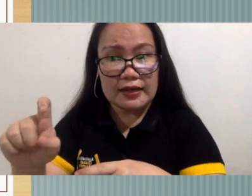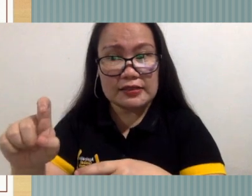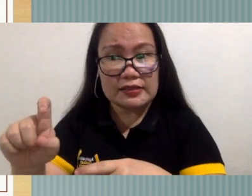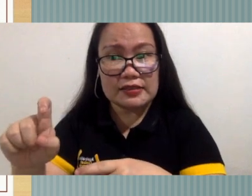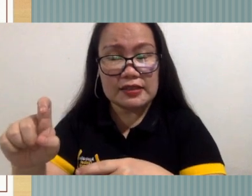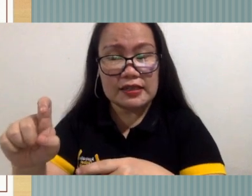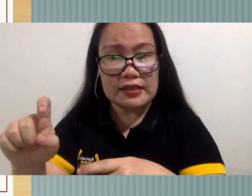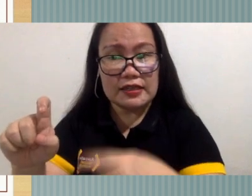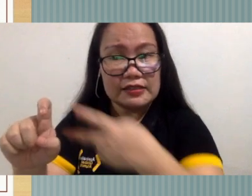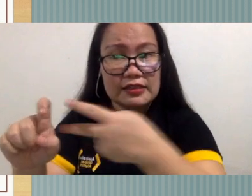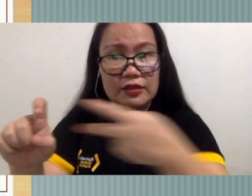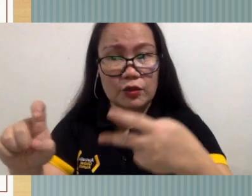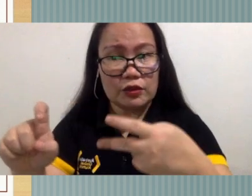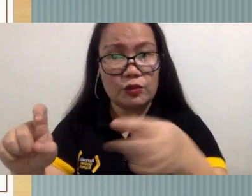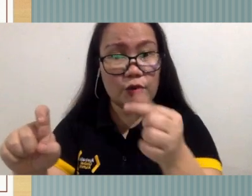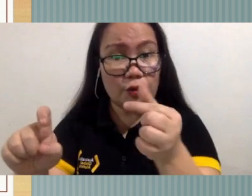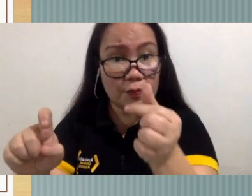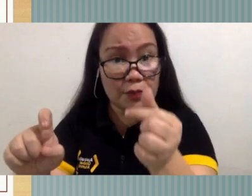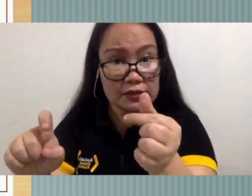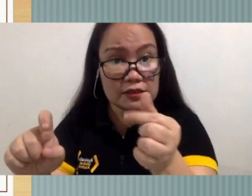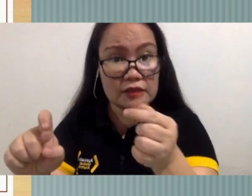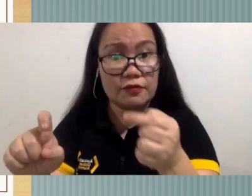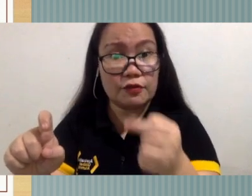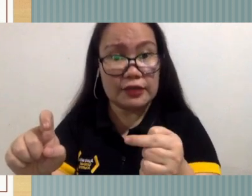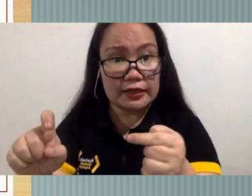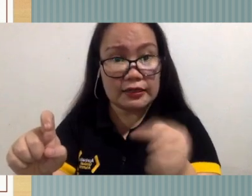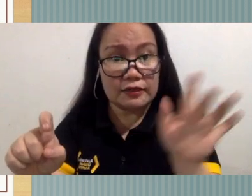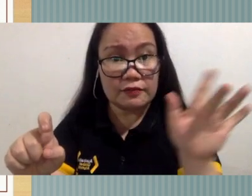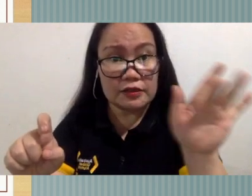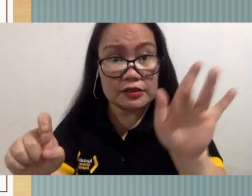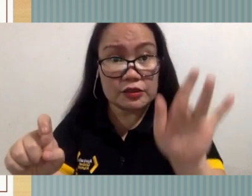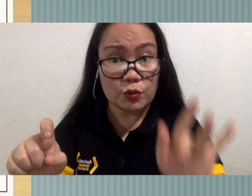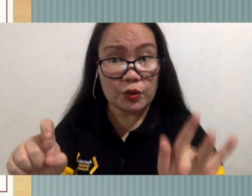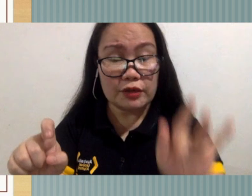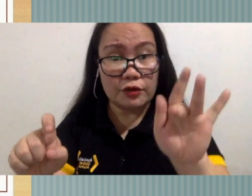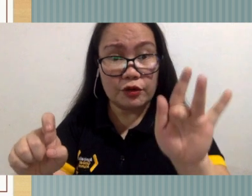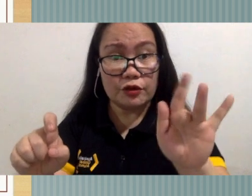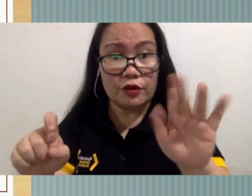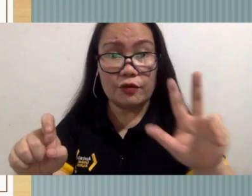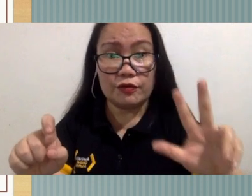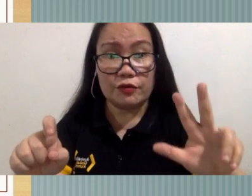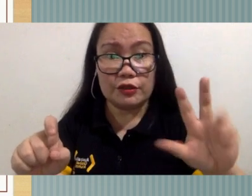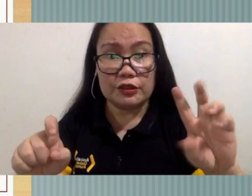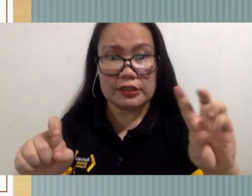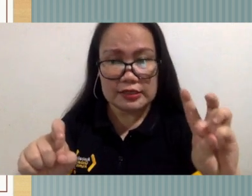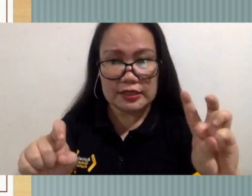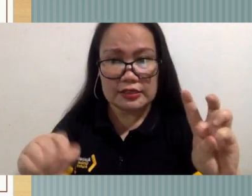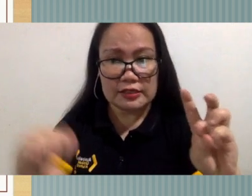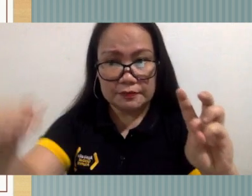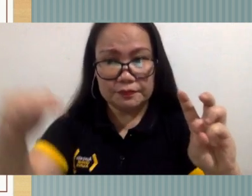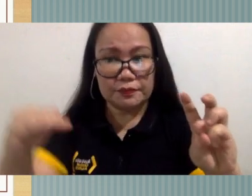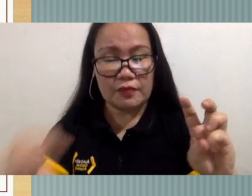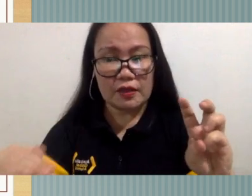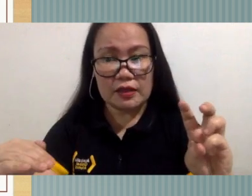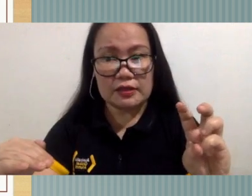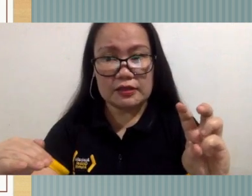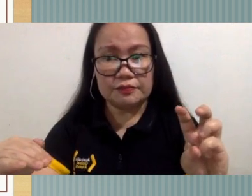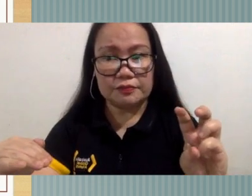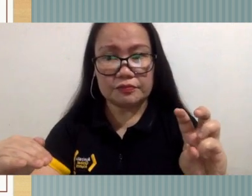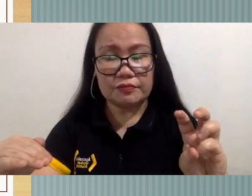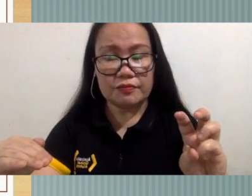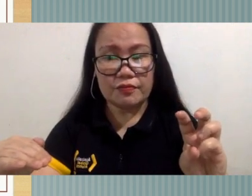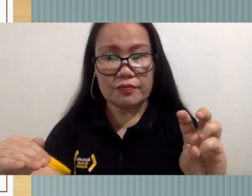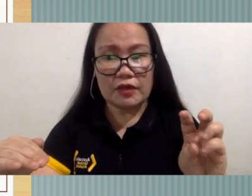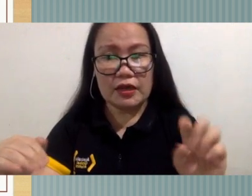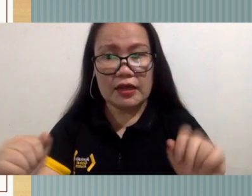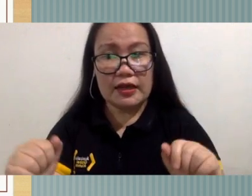the positive or negative square root of 36. That's how we read this. And then this